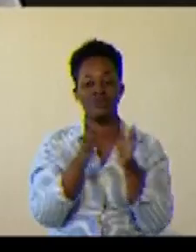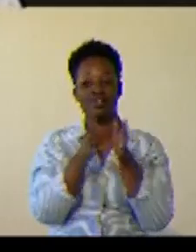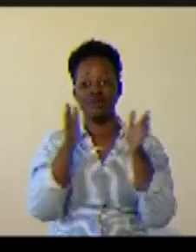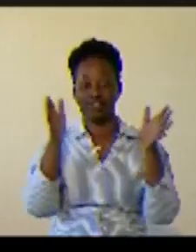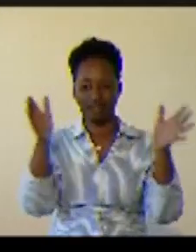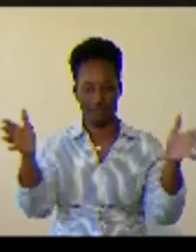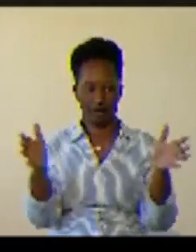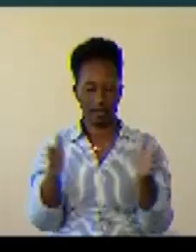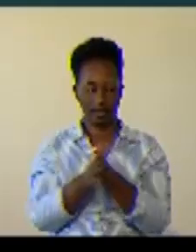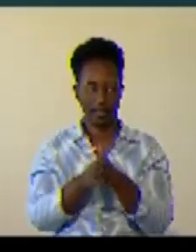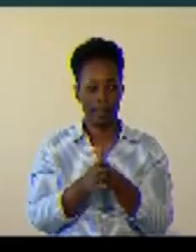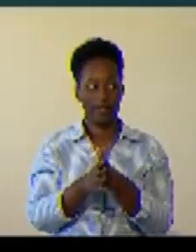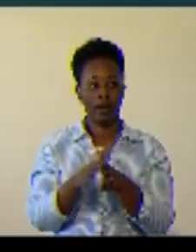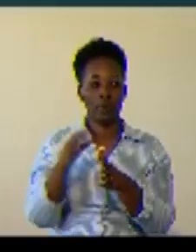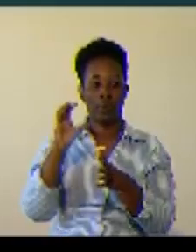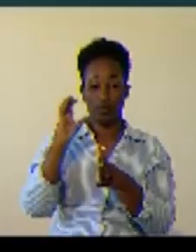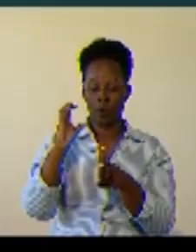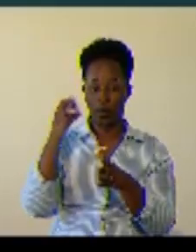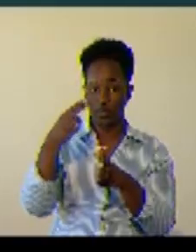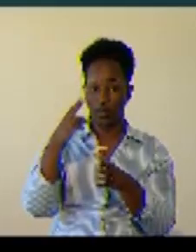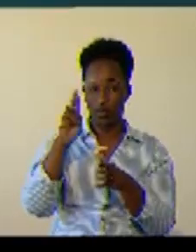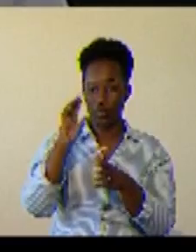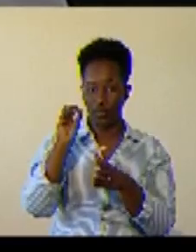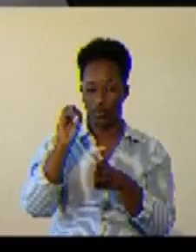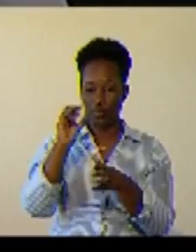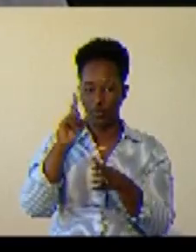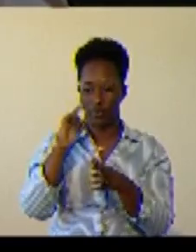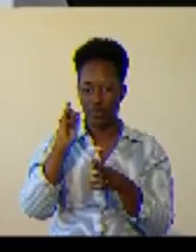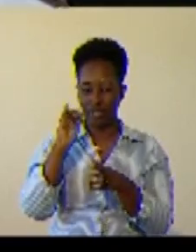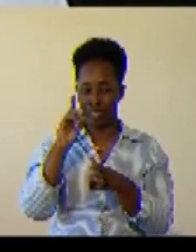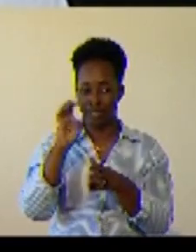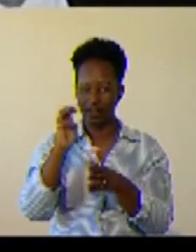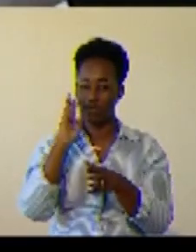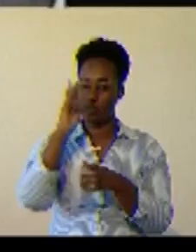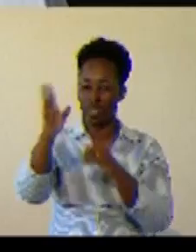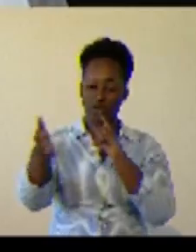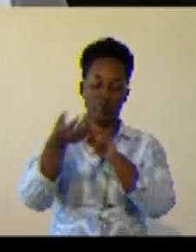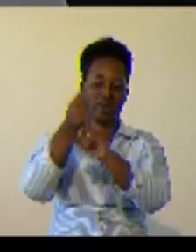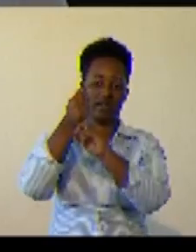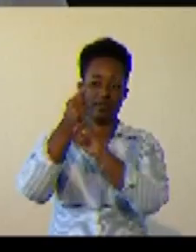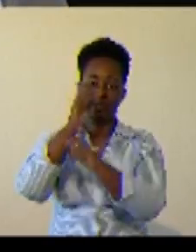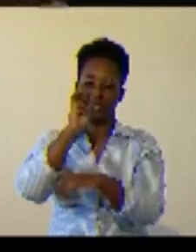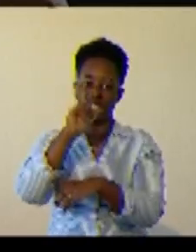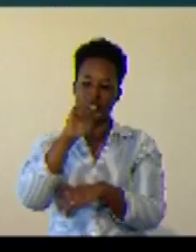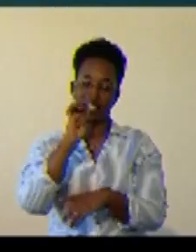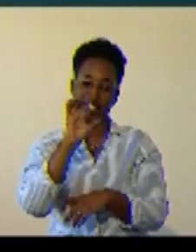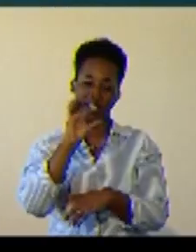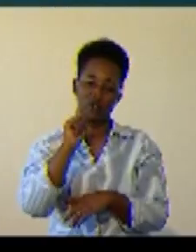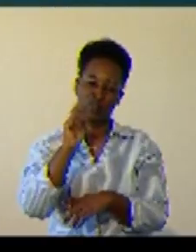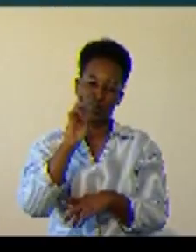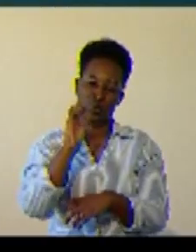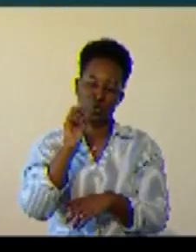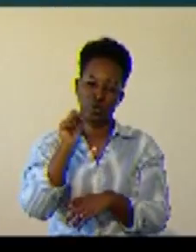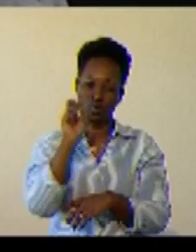increases. So chlorine is the one which will gain the electron more easily